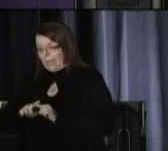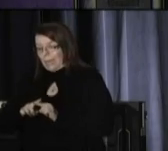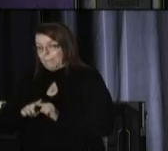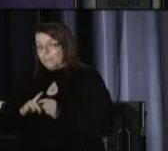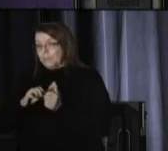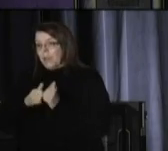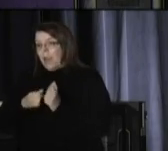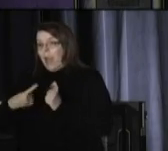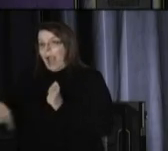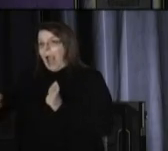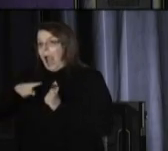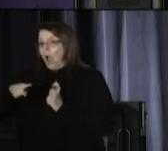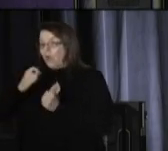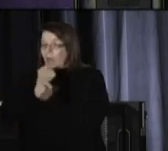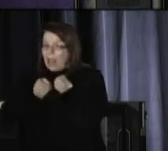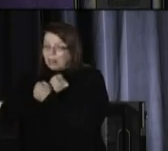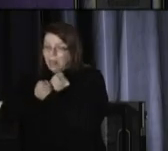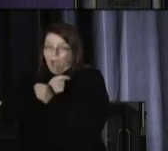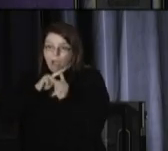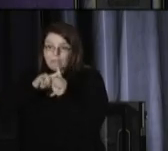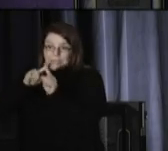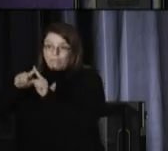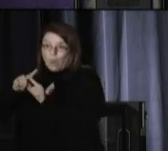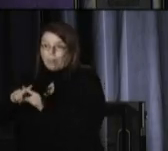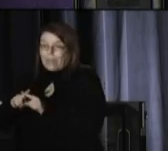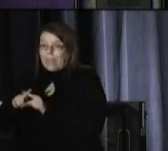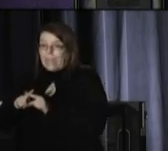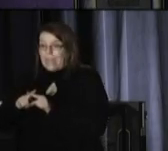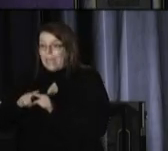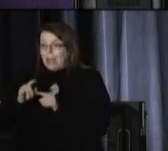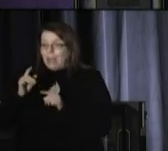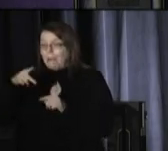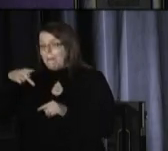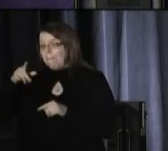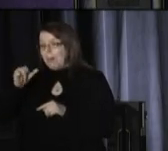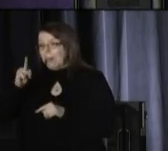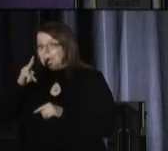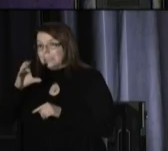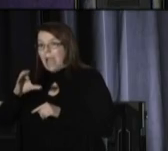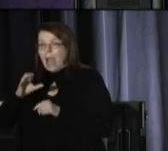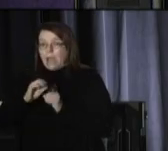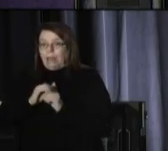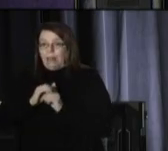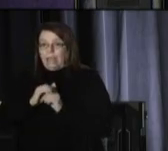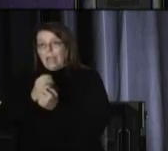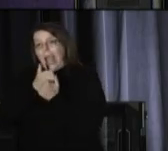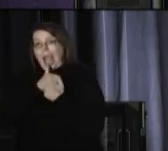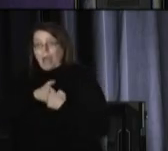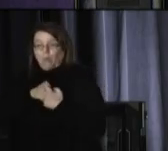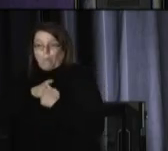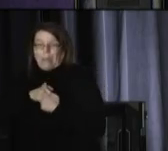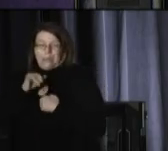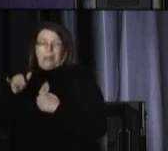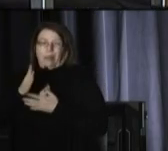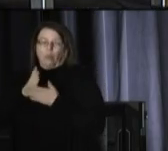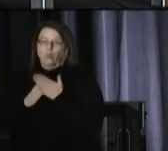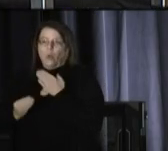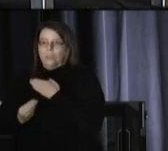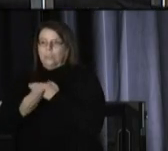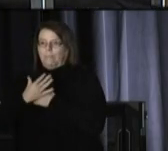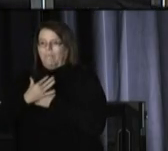and how they love differently, platonically and romantically. So those were some influences for me.